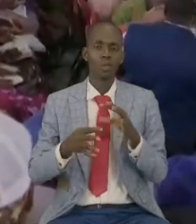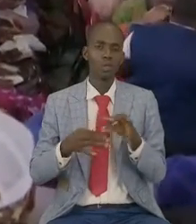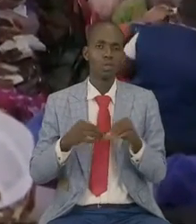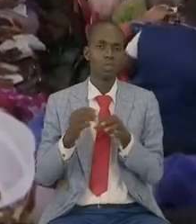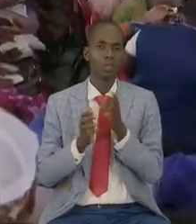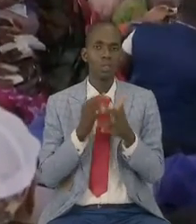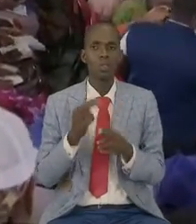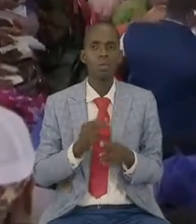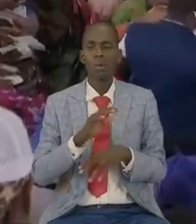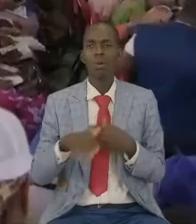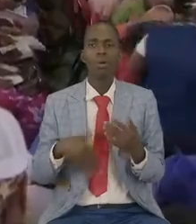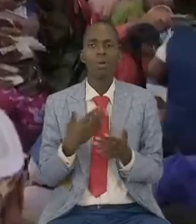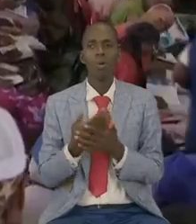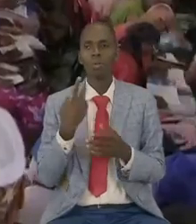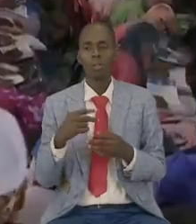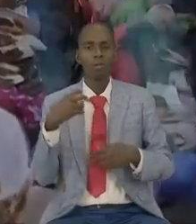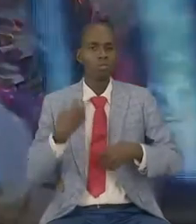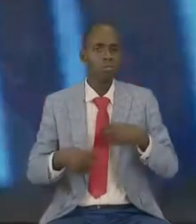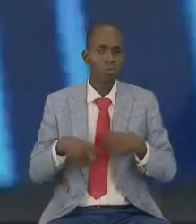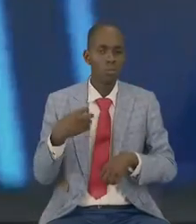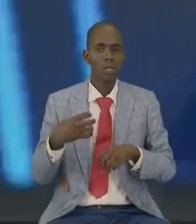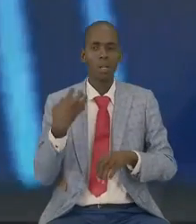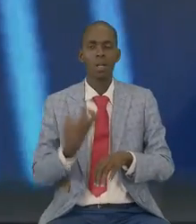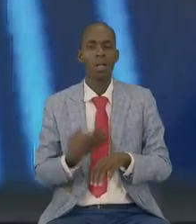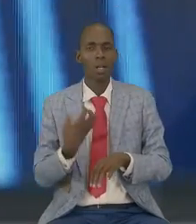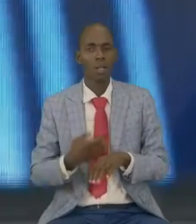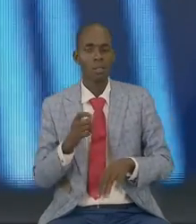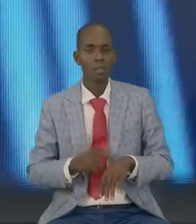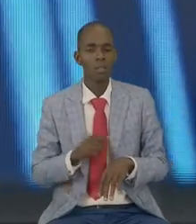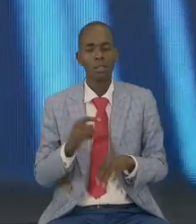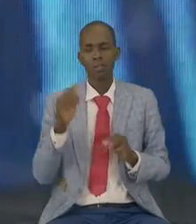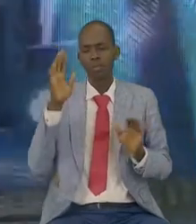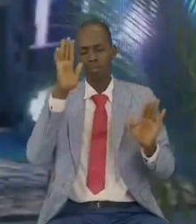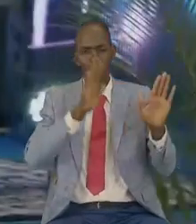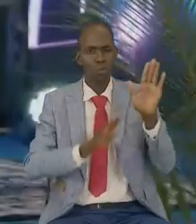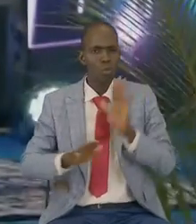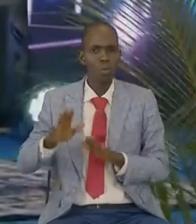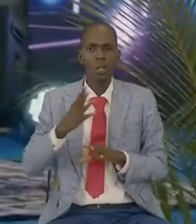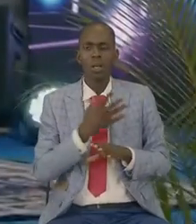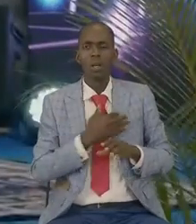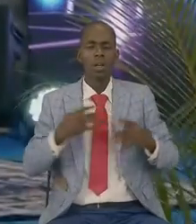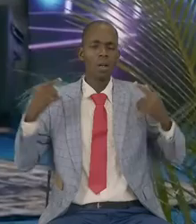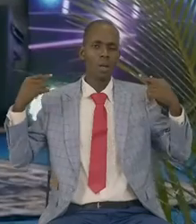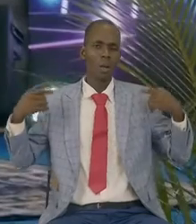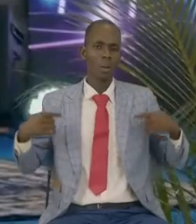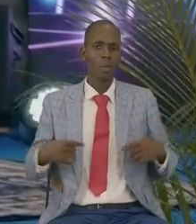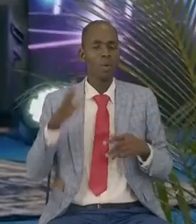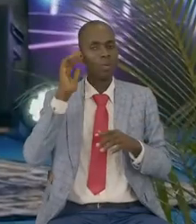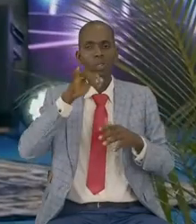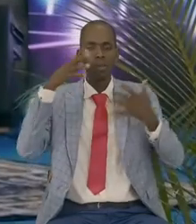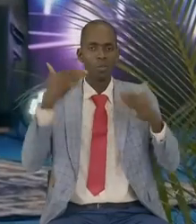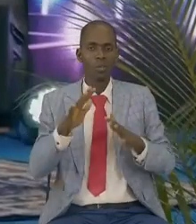that, difficulty and tribulation and trauma and affliction will not finish your life